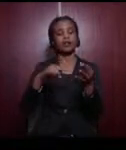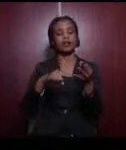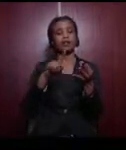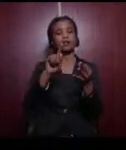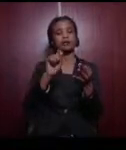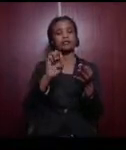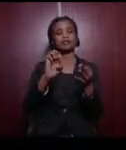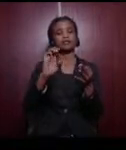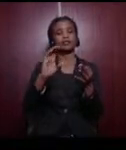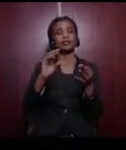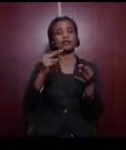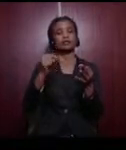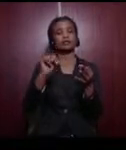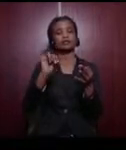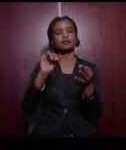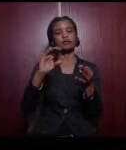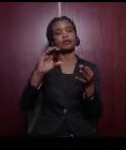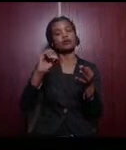program,